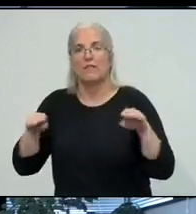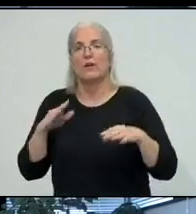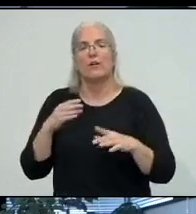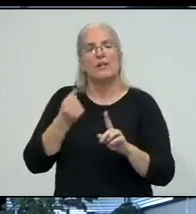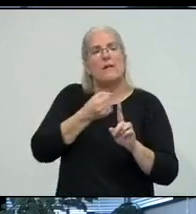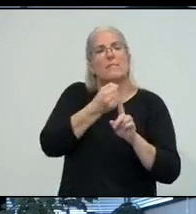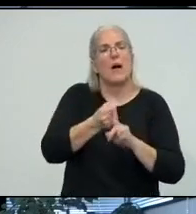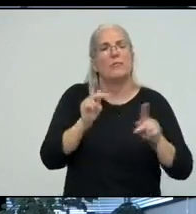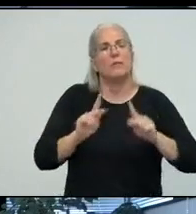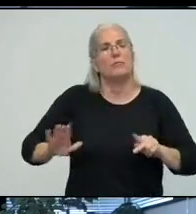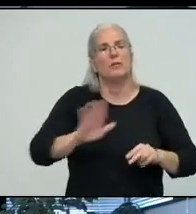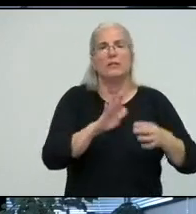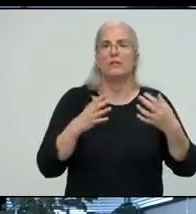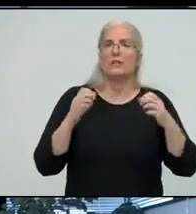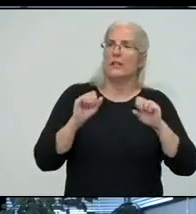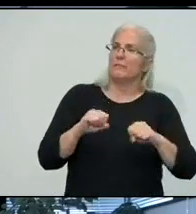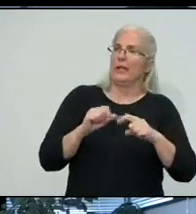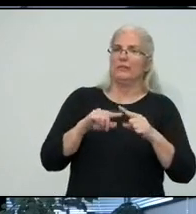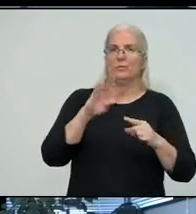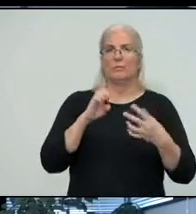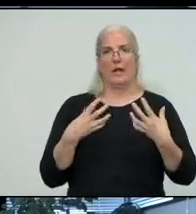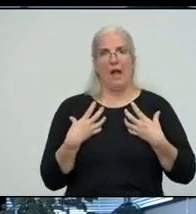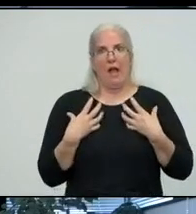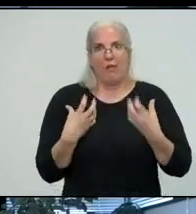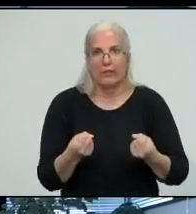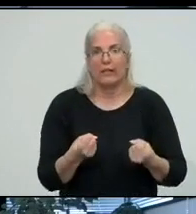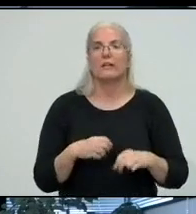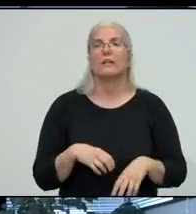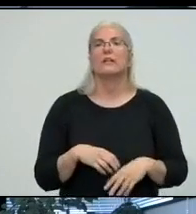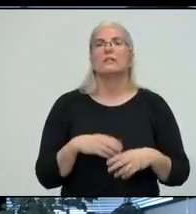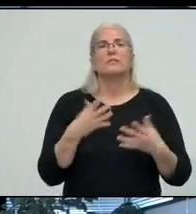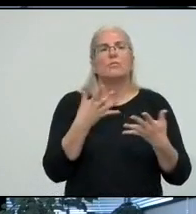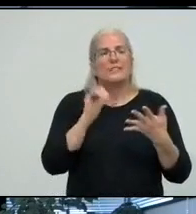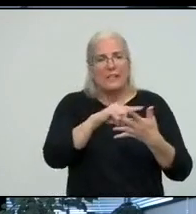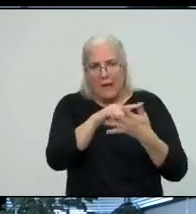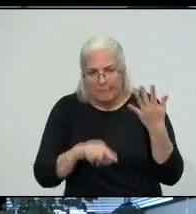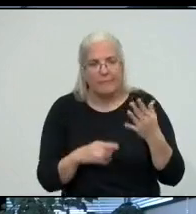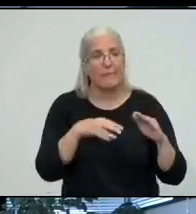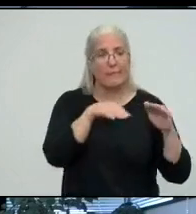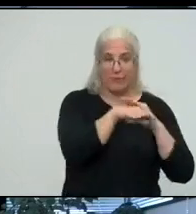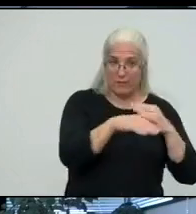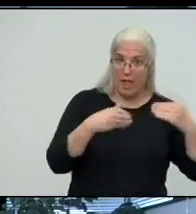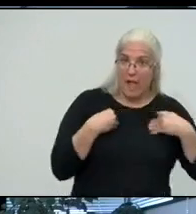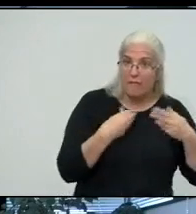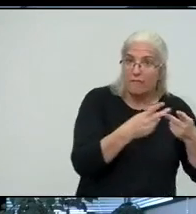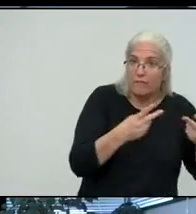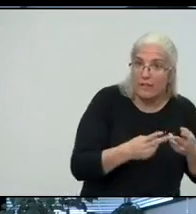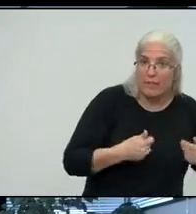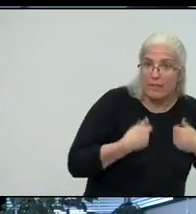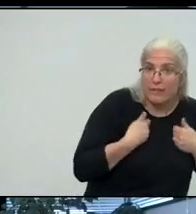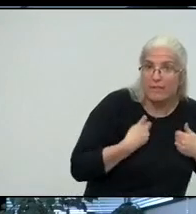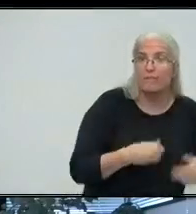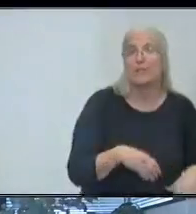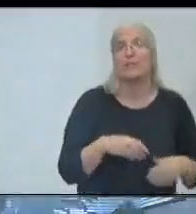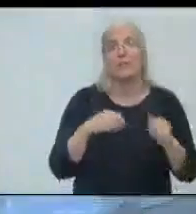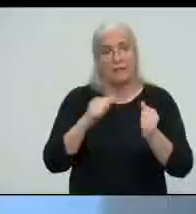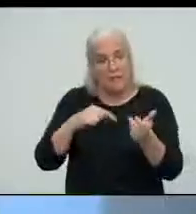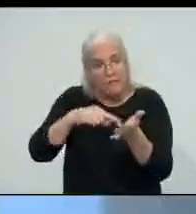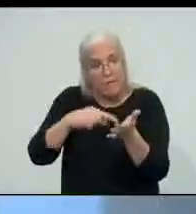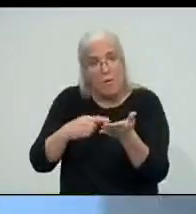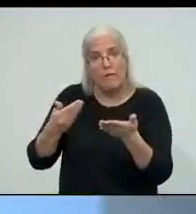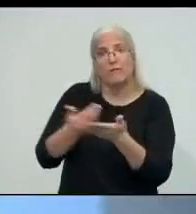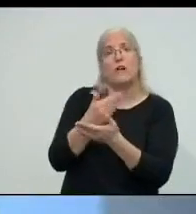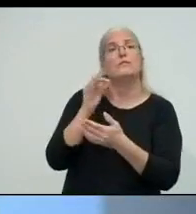live healthy. These include things like access to housing, affordable fresh fruits and vegetables, healthcare